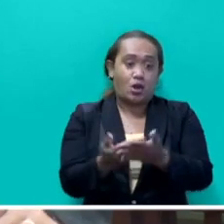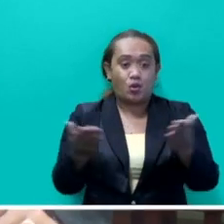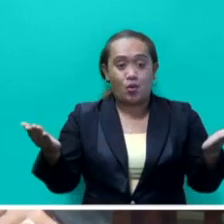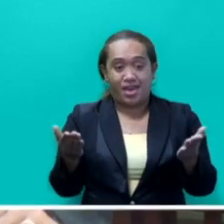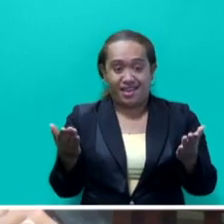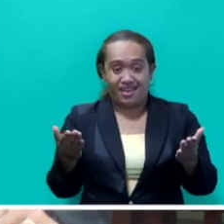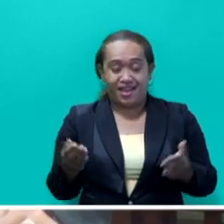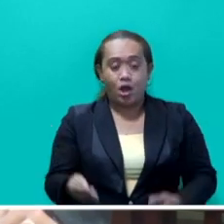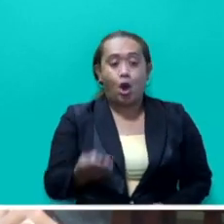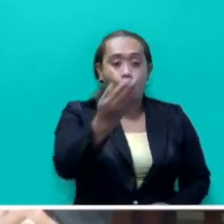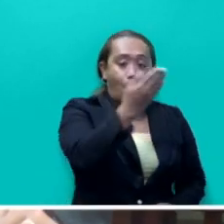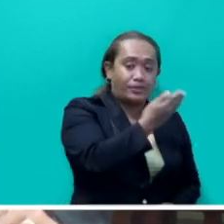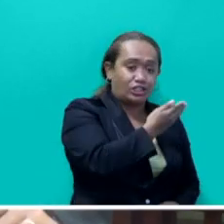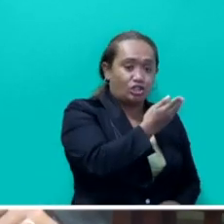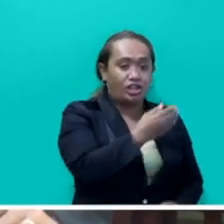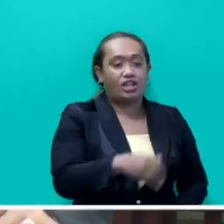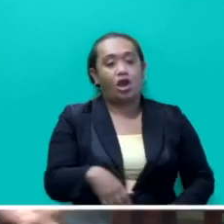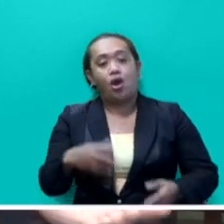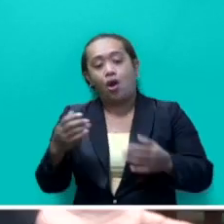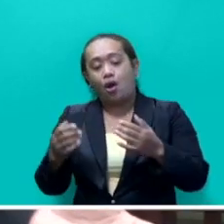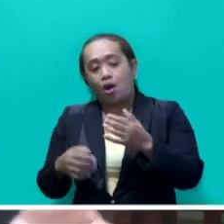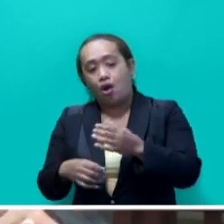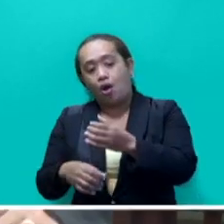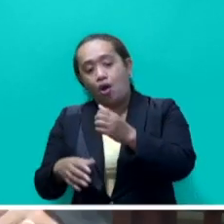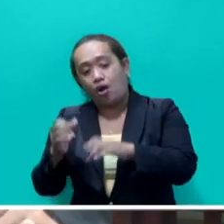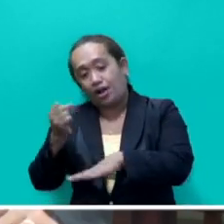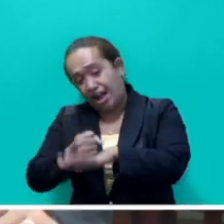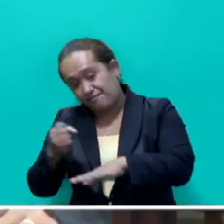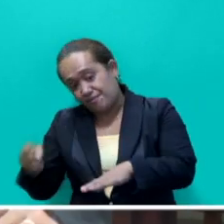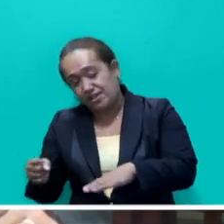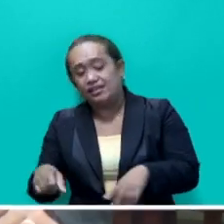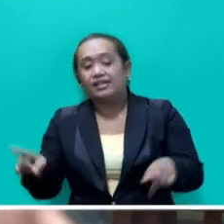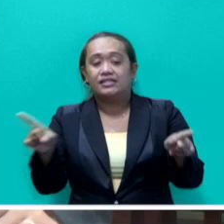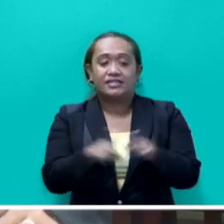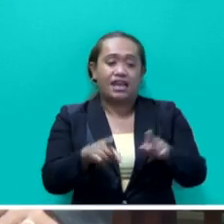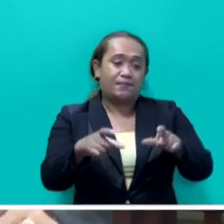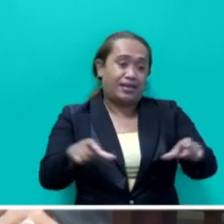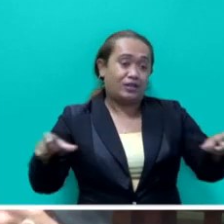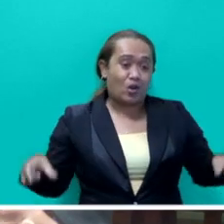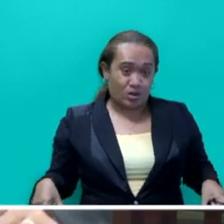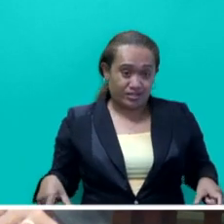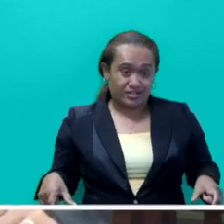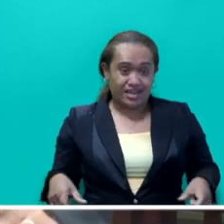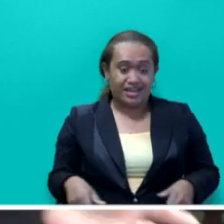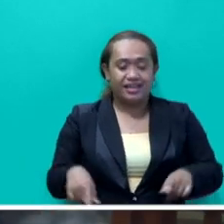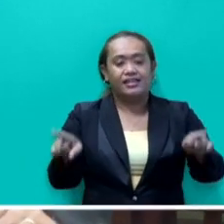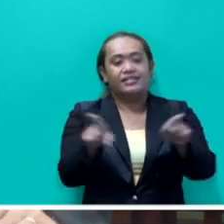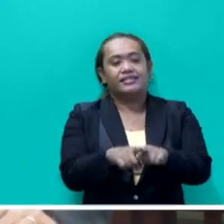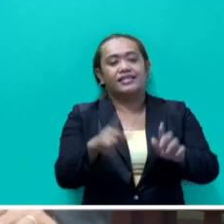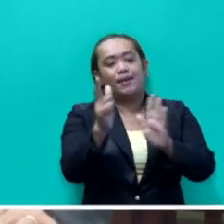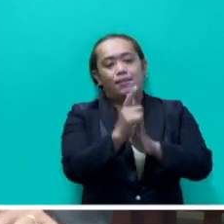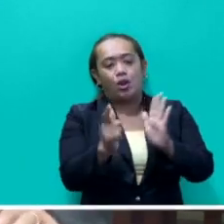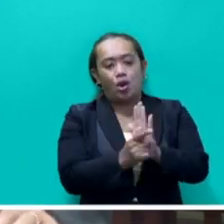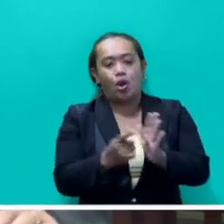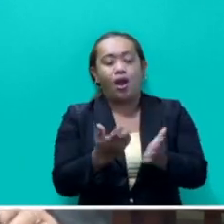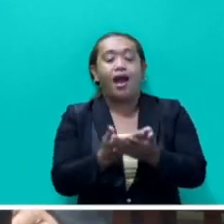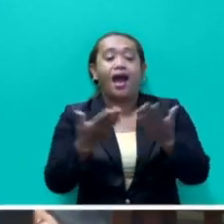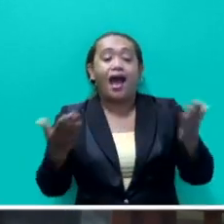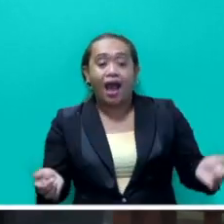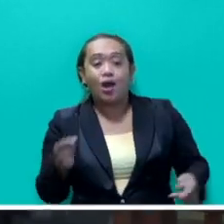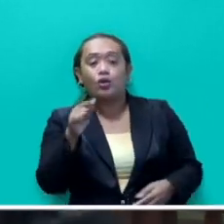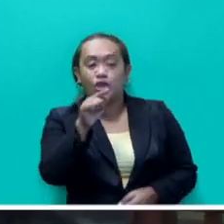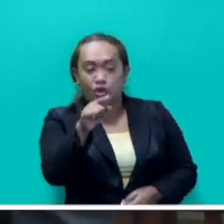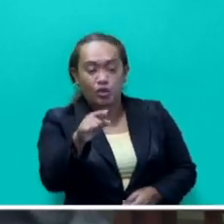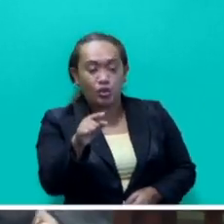in the court system, whether you are in the prosecution or you are in the defense. So it's the same law, but how it's being interpreted. And